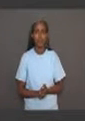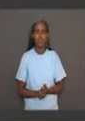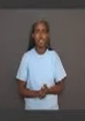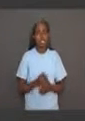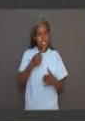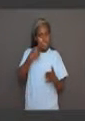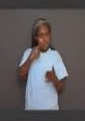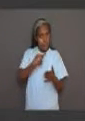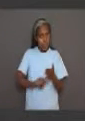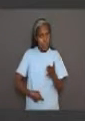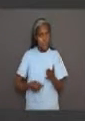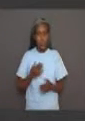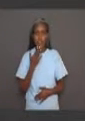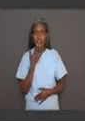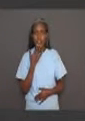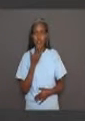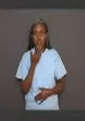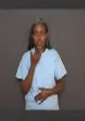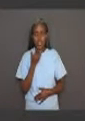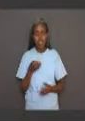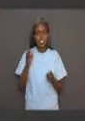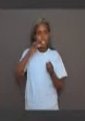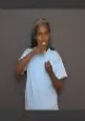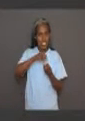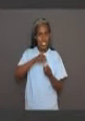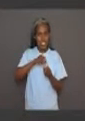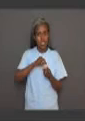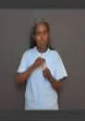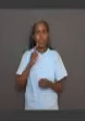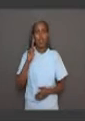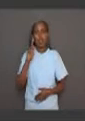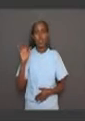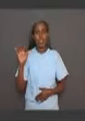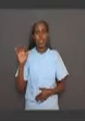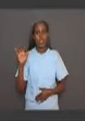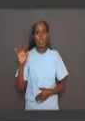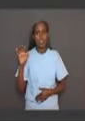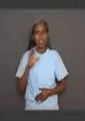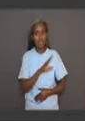The price of sugar increased by